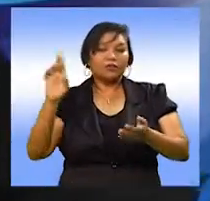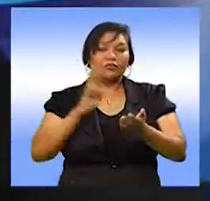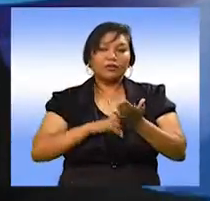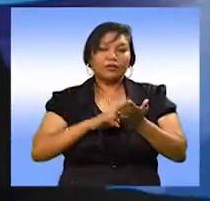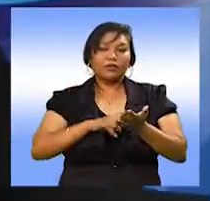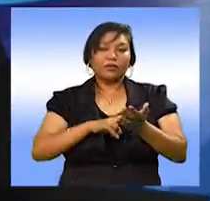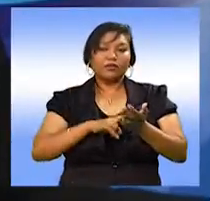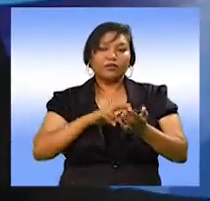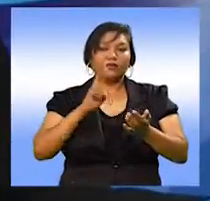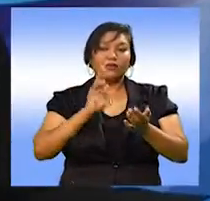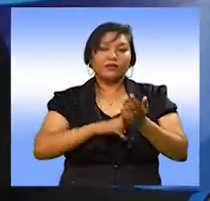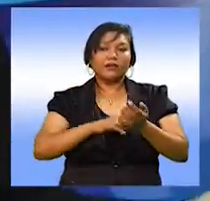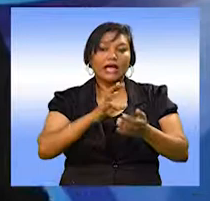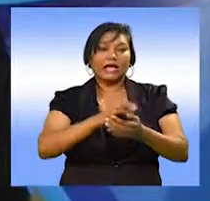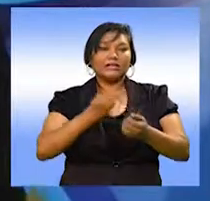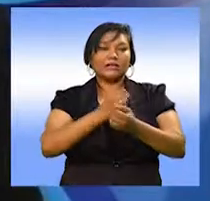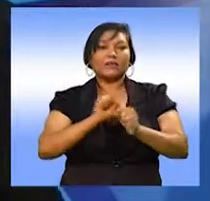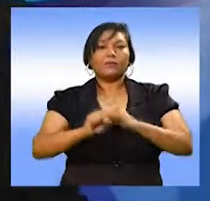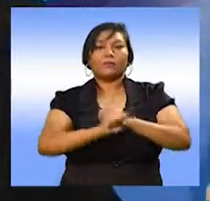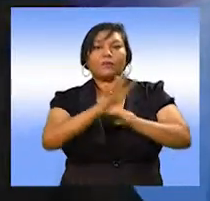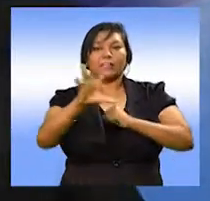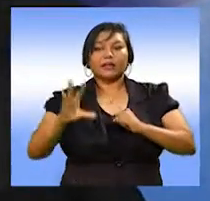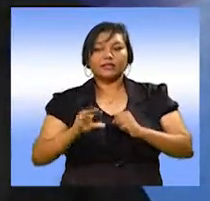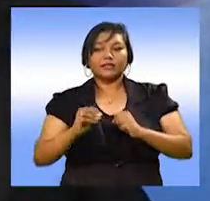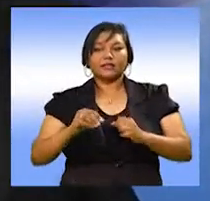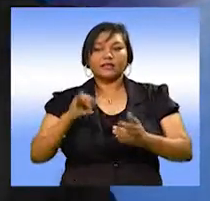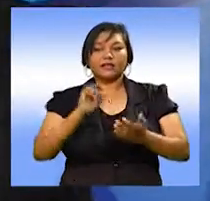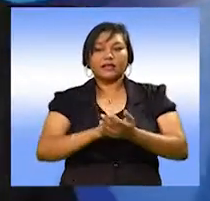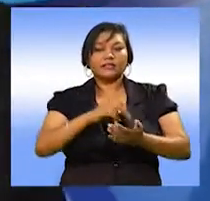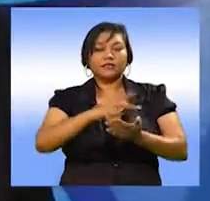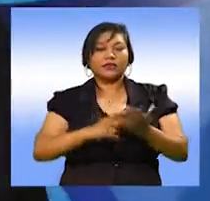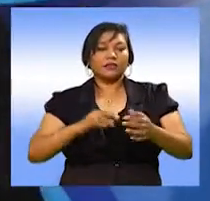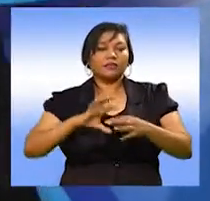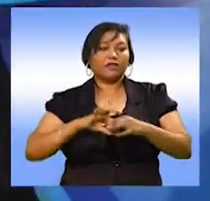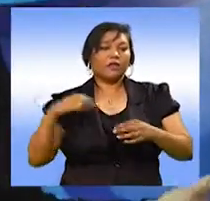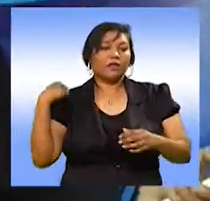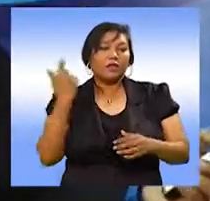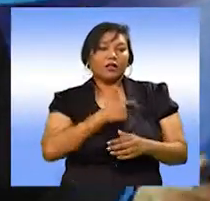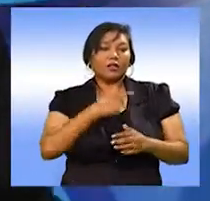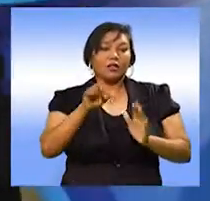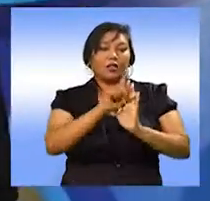and broadcasts. And that is in Section 20 of our Copyright Act.